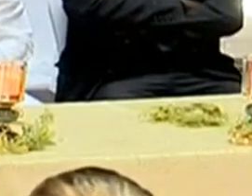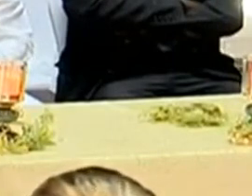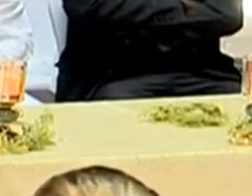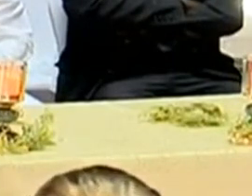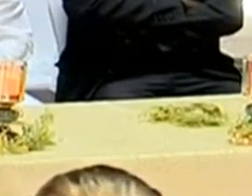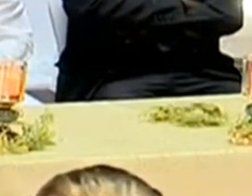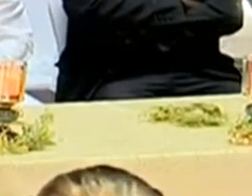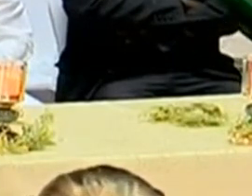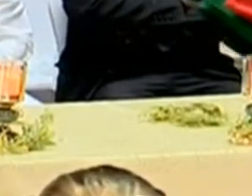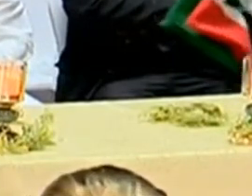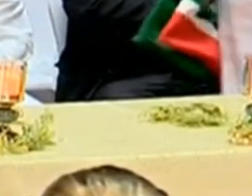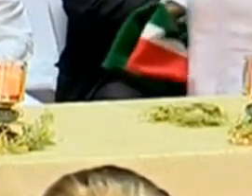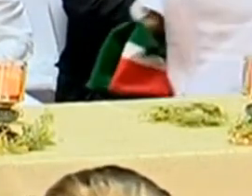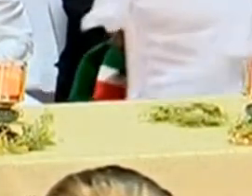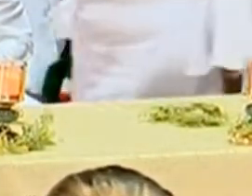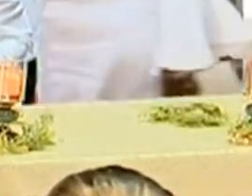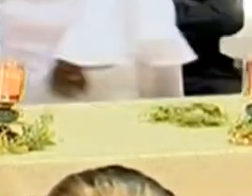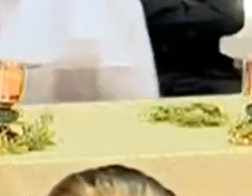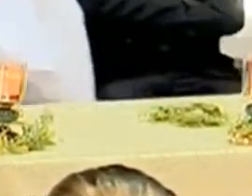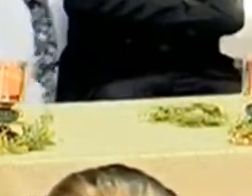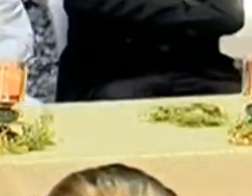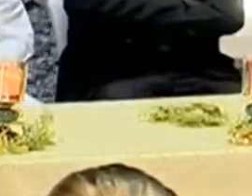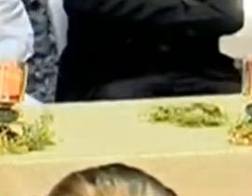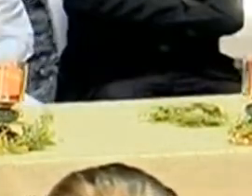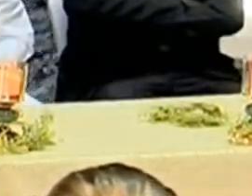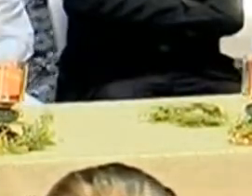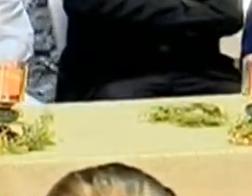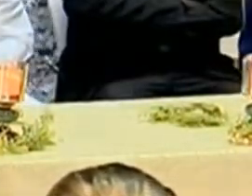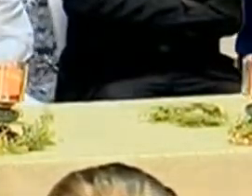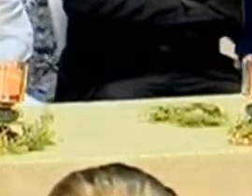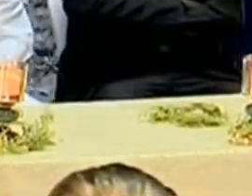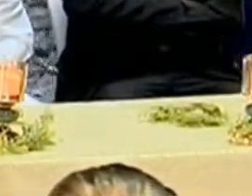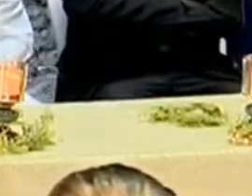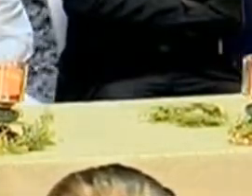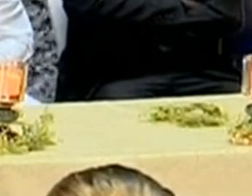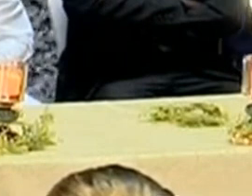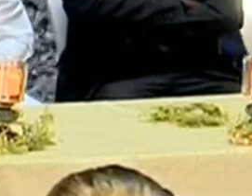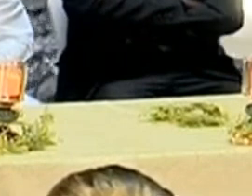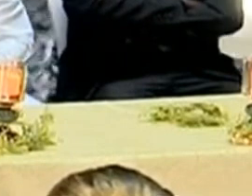The Almighty God, the creator